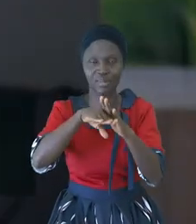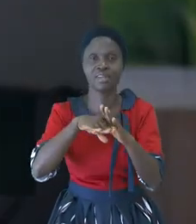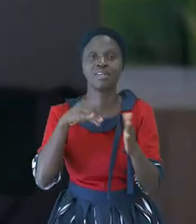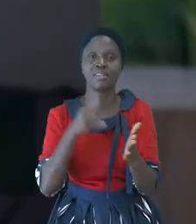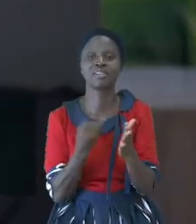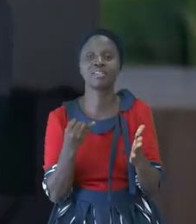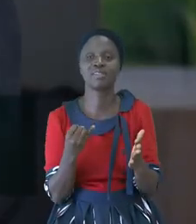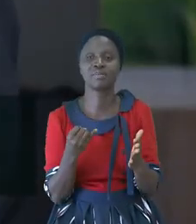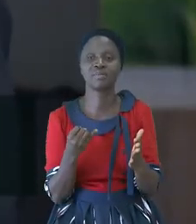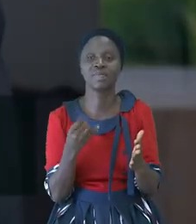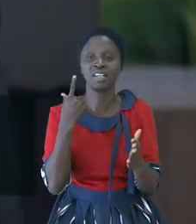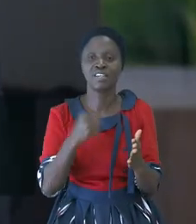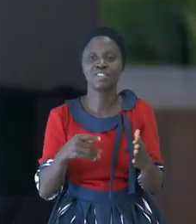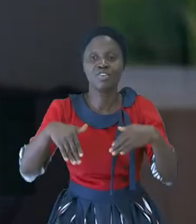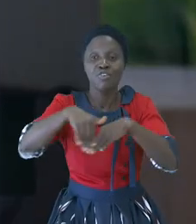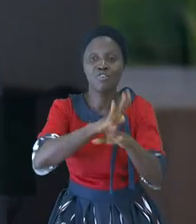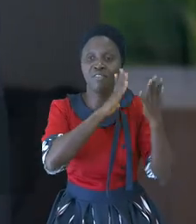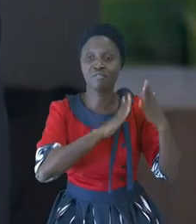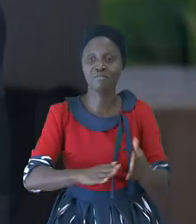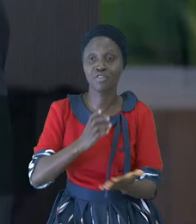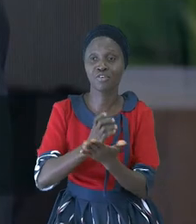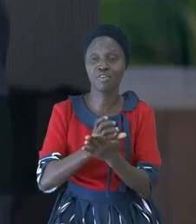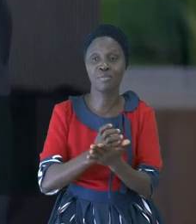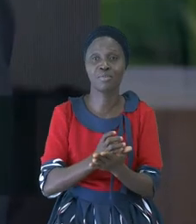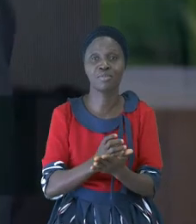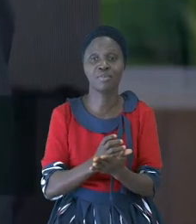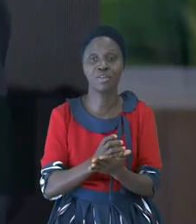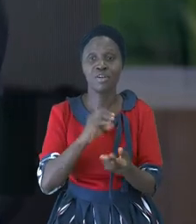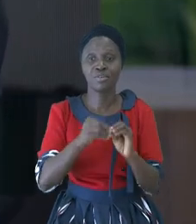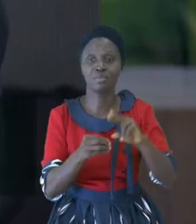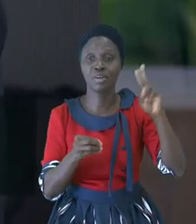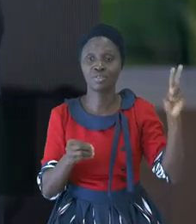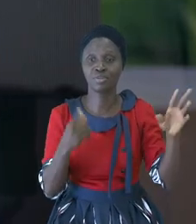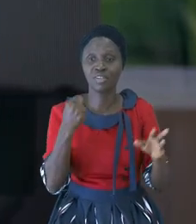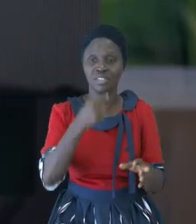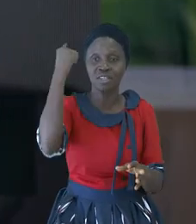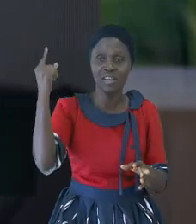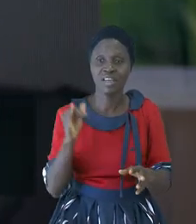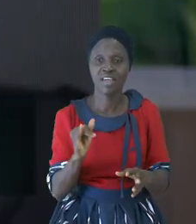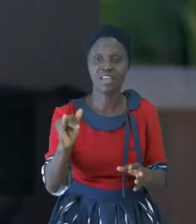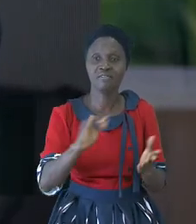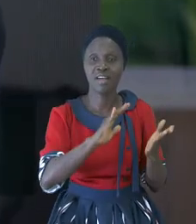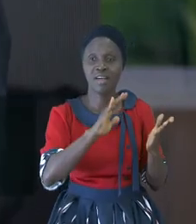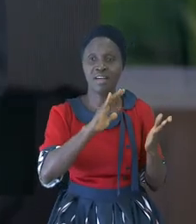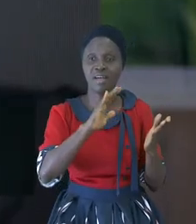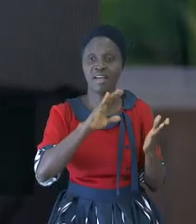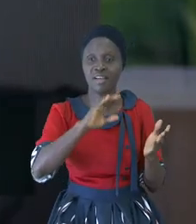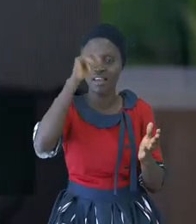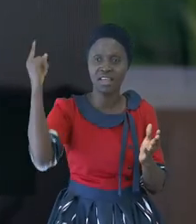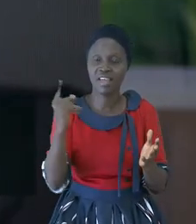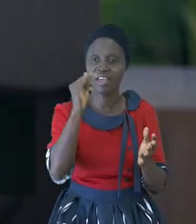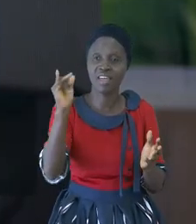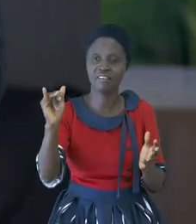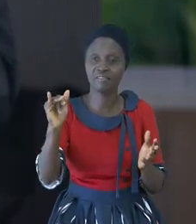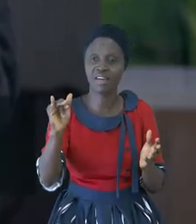people. Number two, the ever-present companions of the purified pilgrims. Number